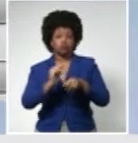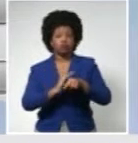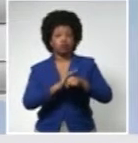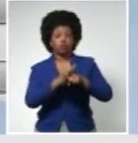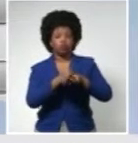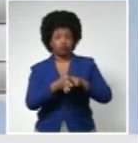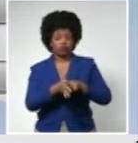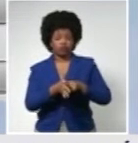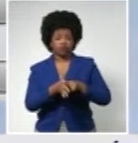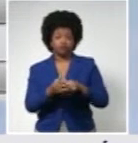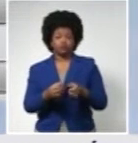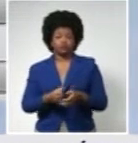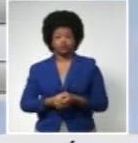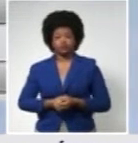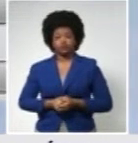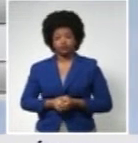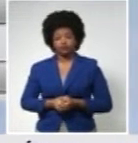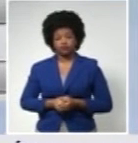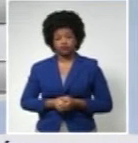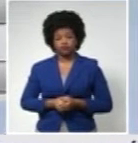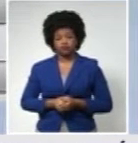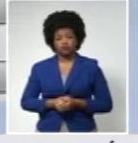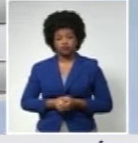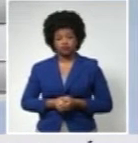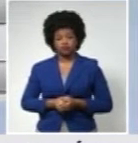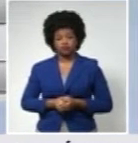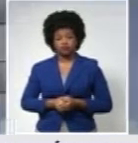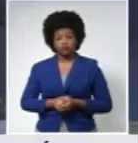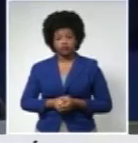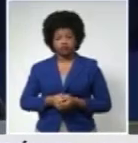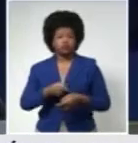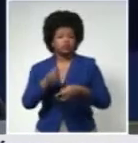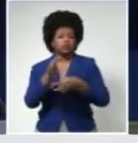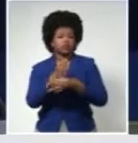yesterday, all are Cuban.